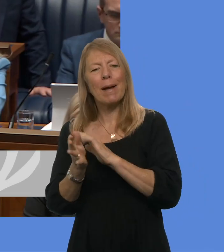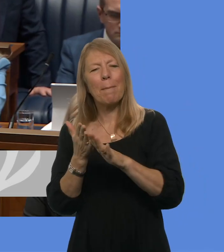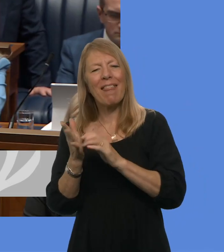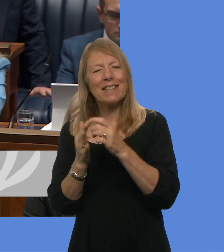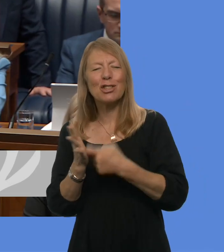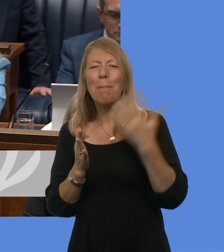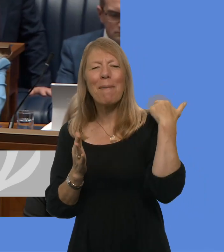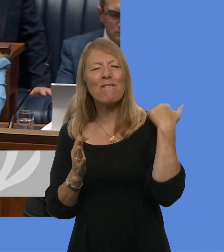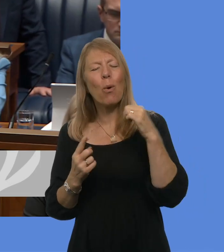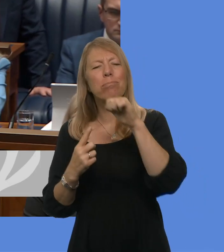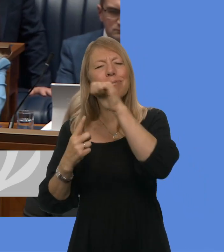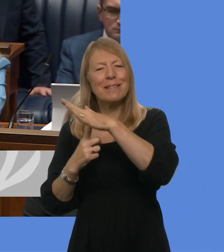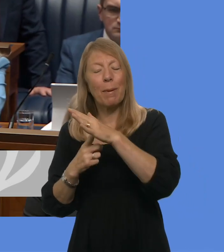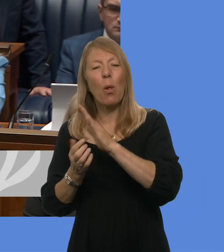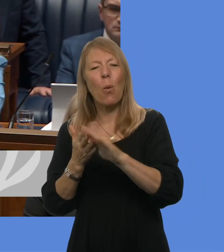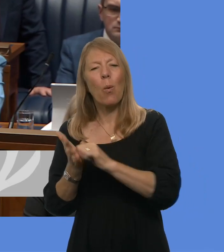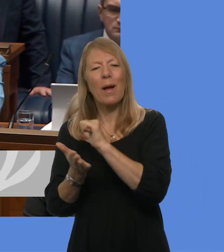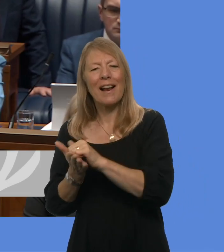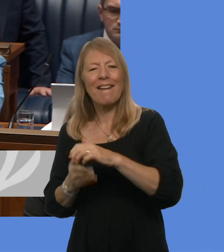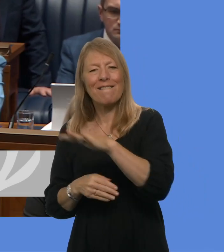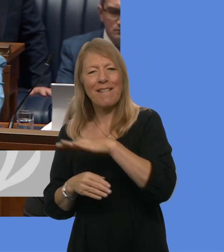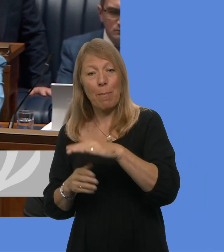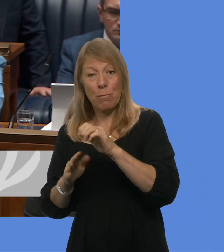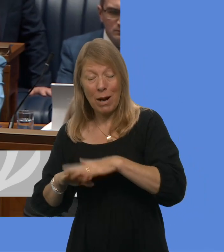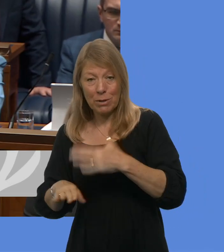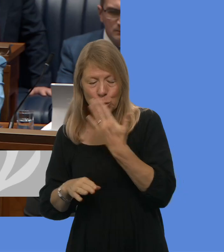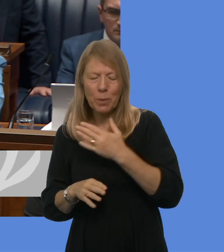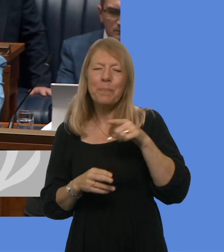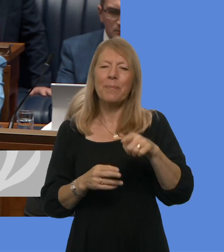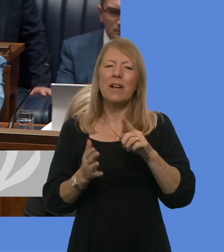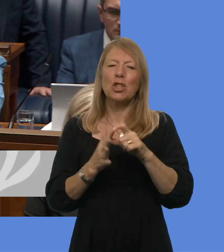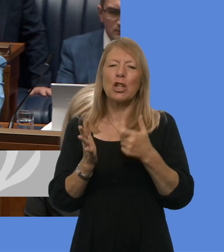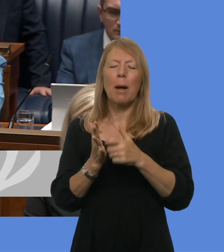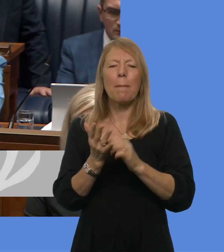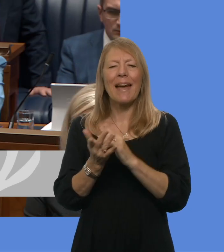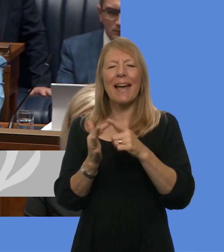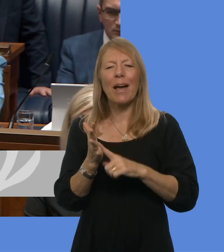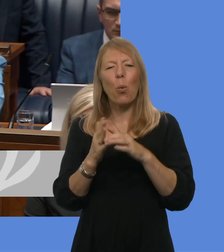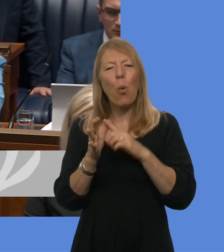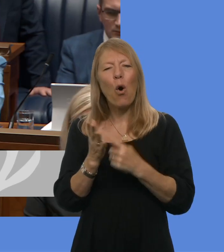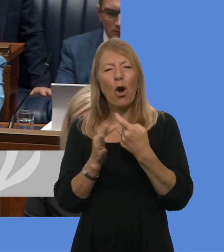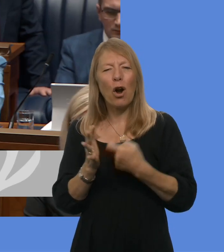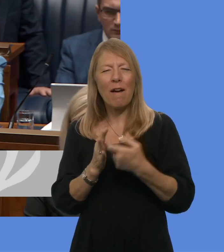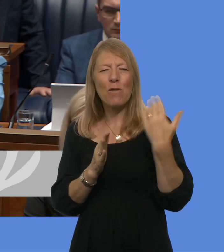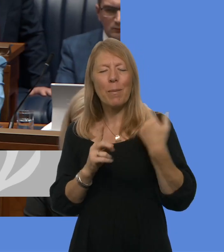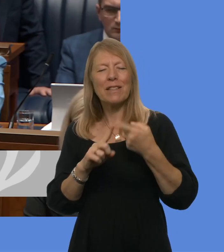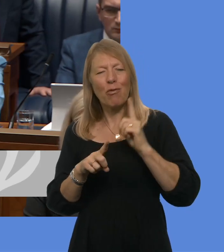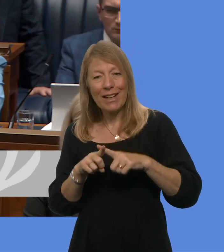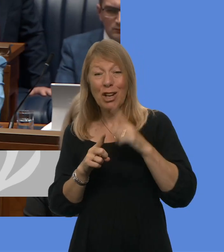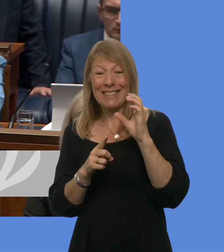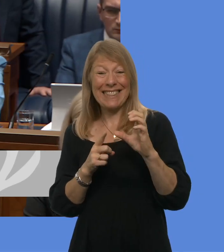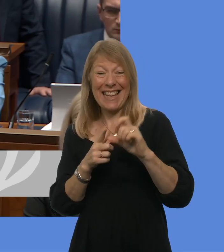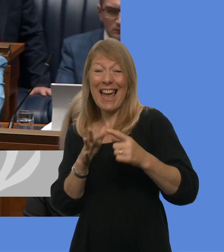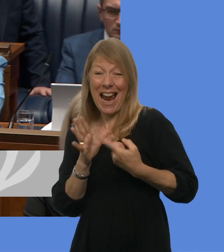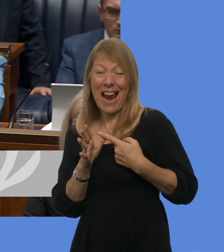and Dr Mick Walker, the former Director of the Qualifications and Curriculum Authority. It is critical